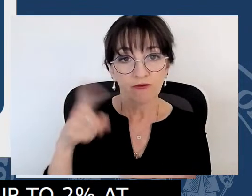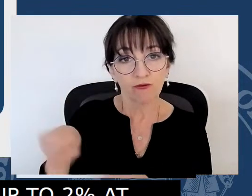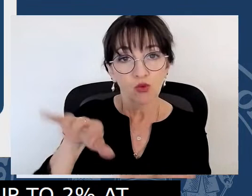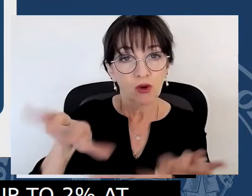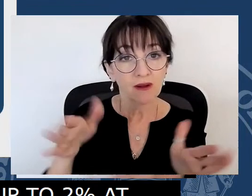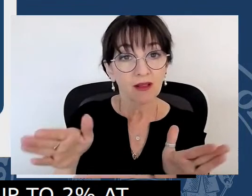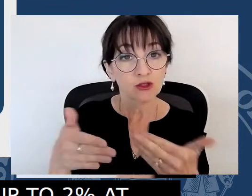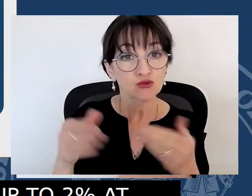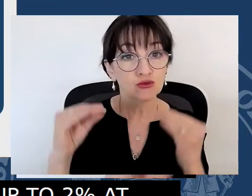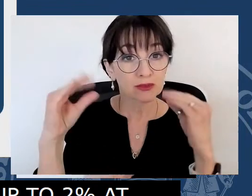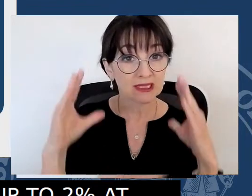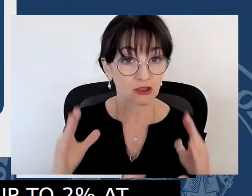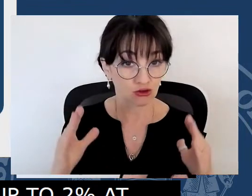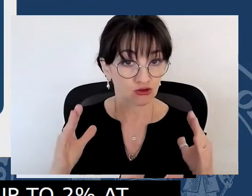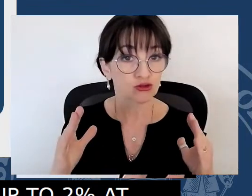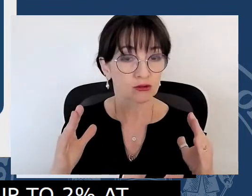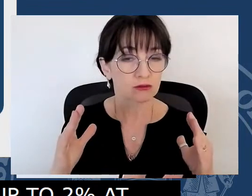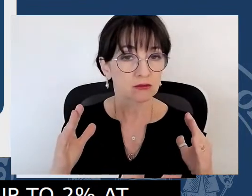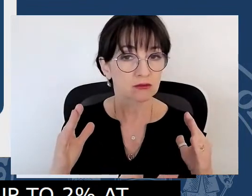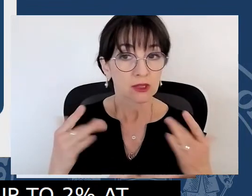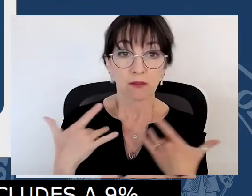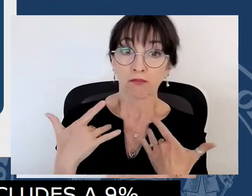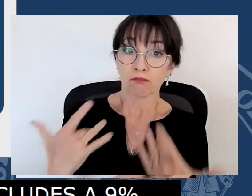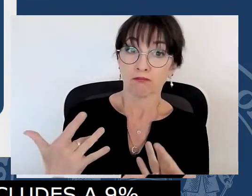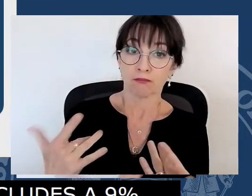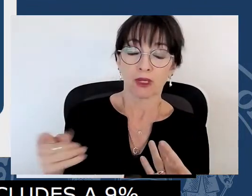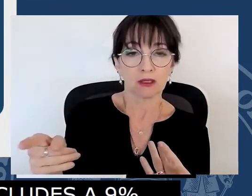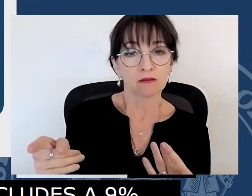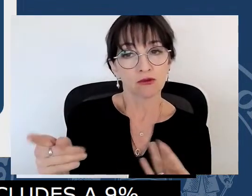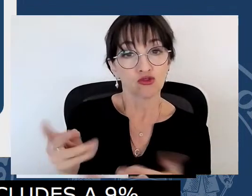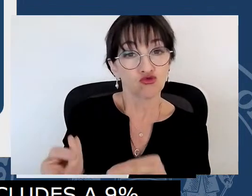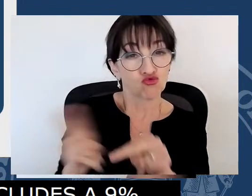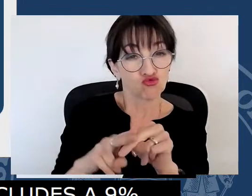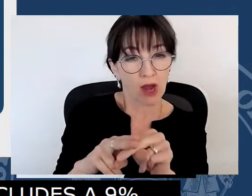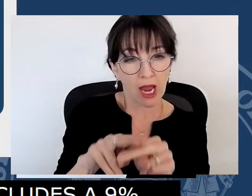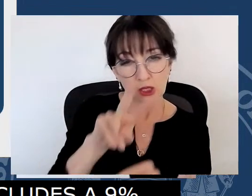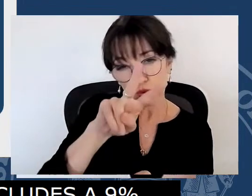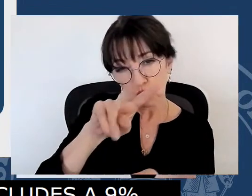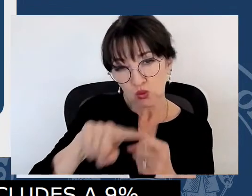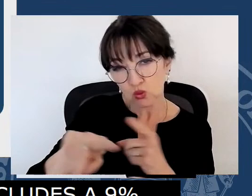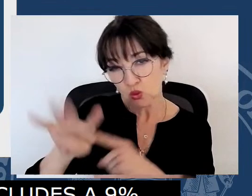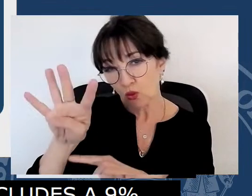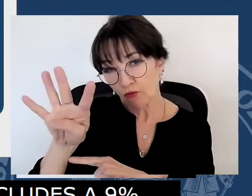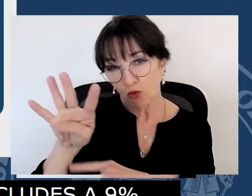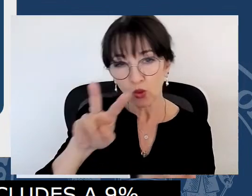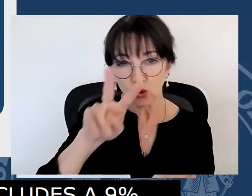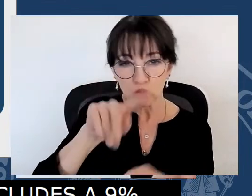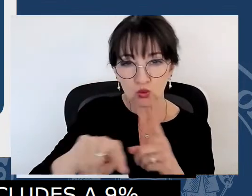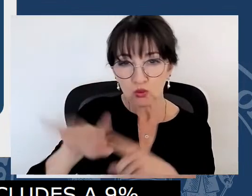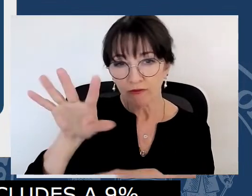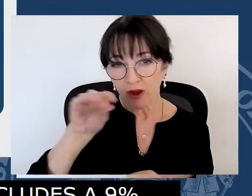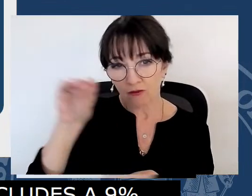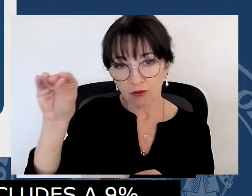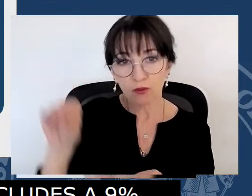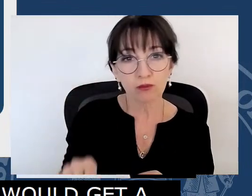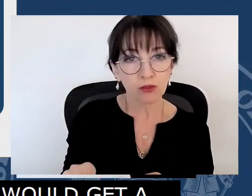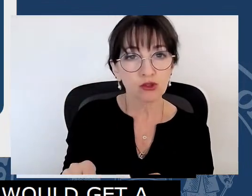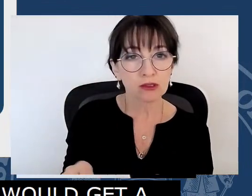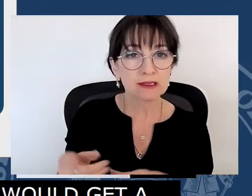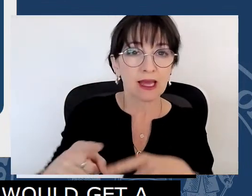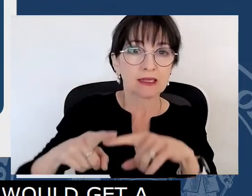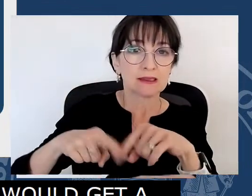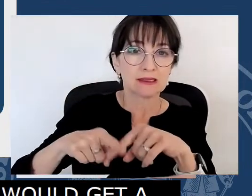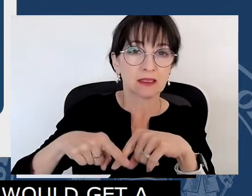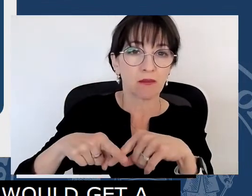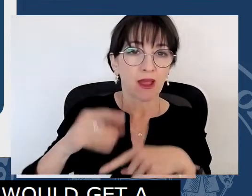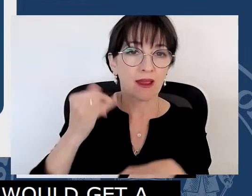teachers. Normally, they would get a raise around 2 to 4, maybe 5%, depending if they were getting